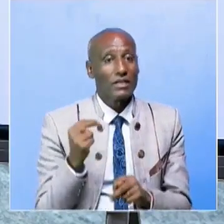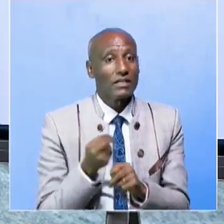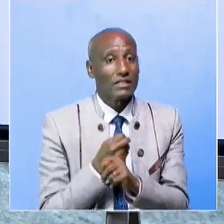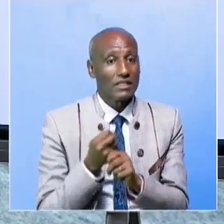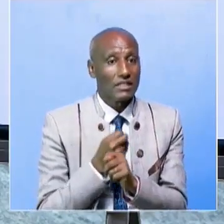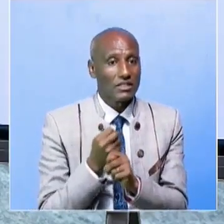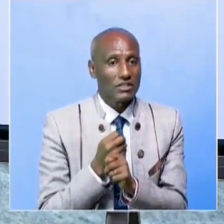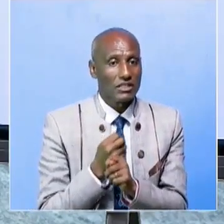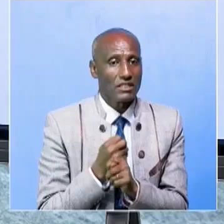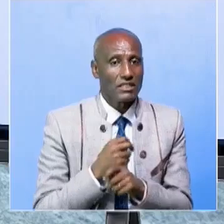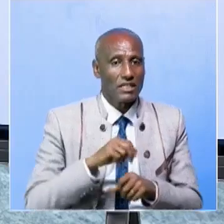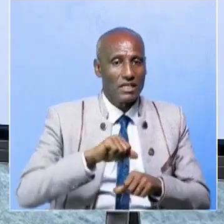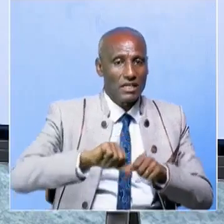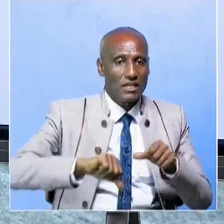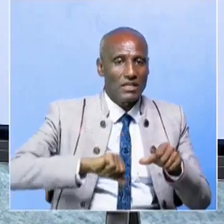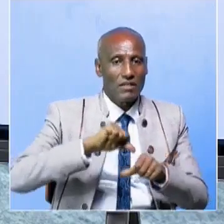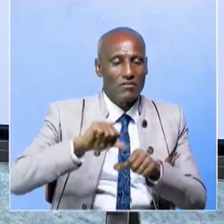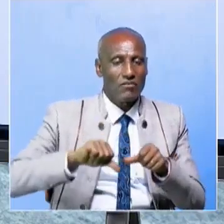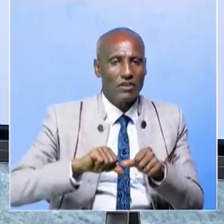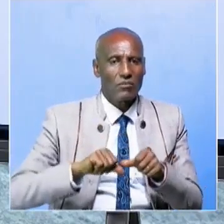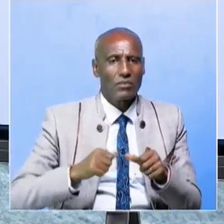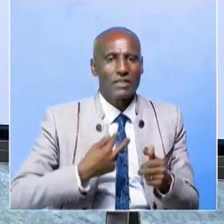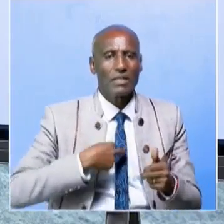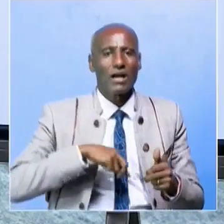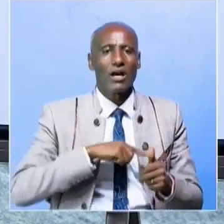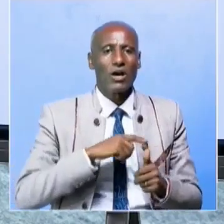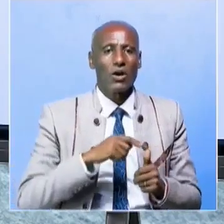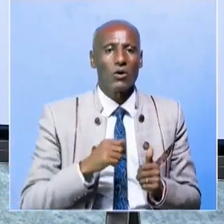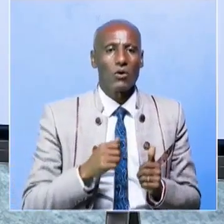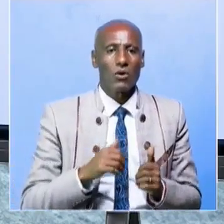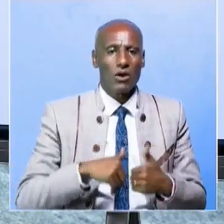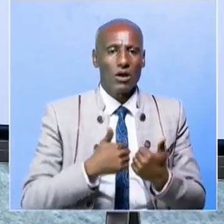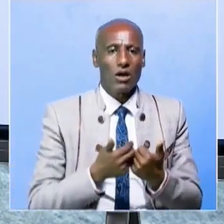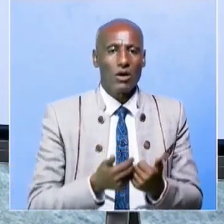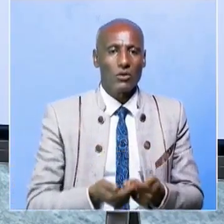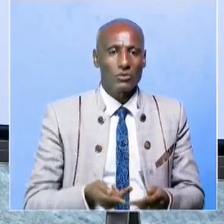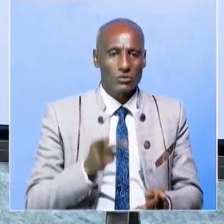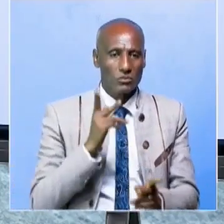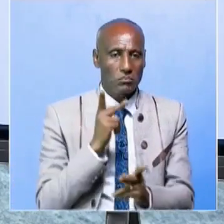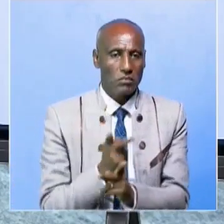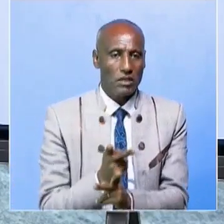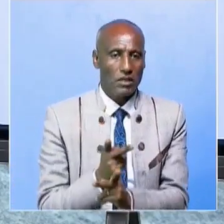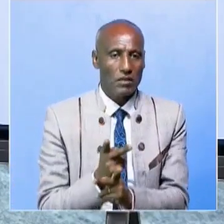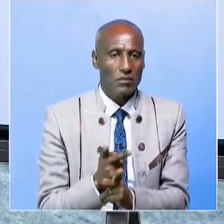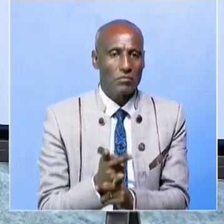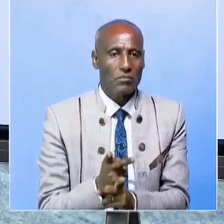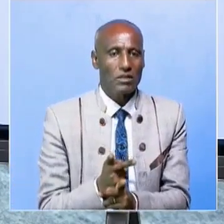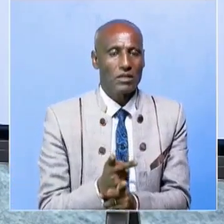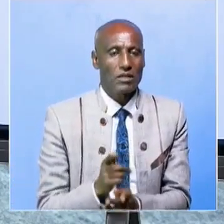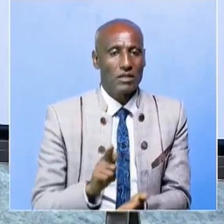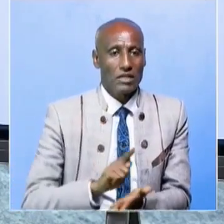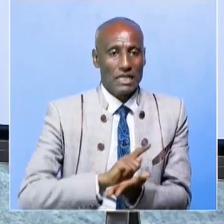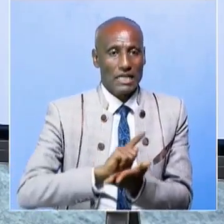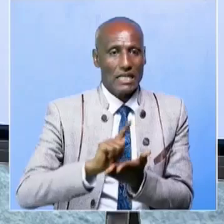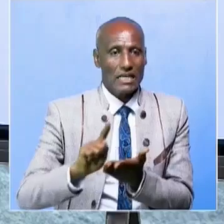the environment, and how we should keep it very clean, very safe for us and for the people around us so we